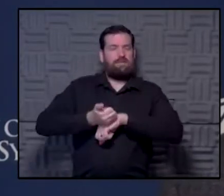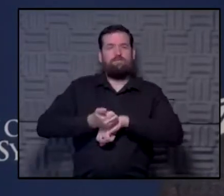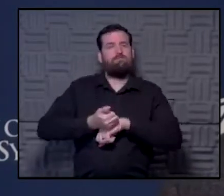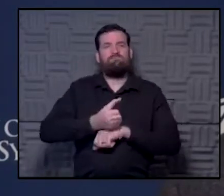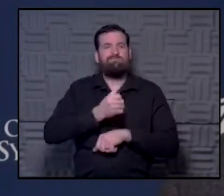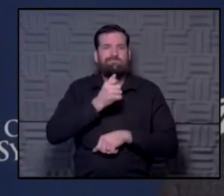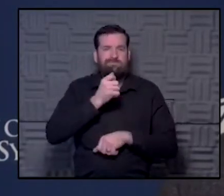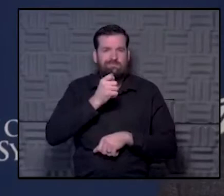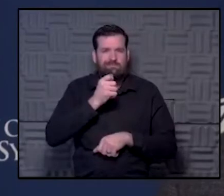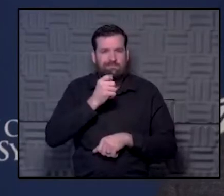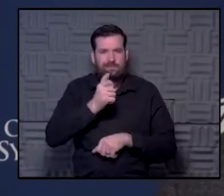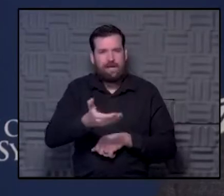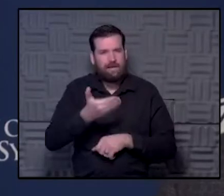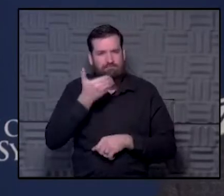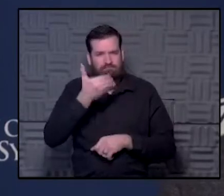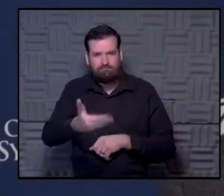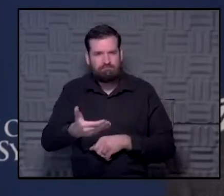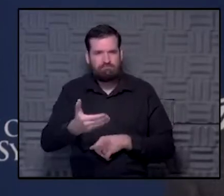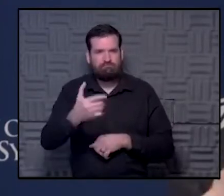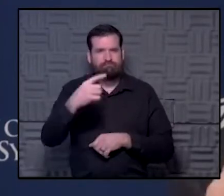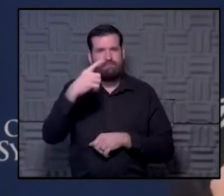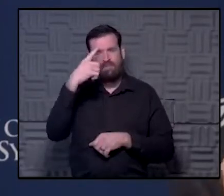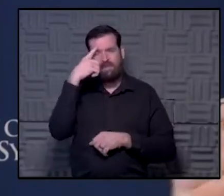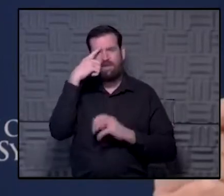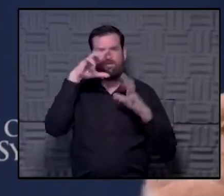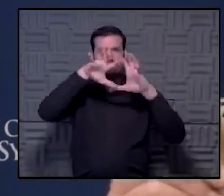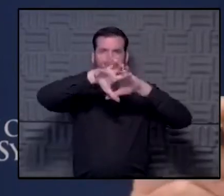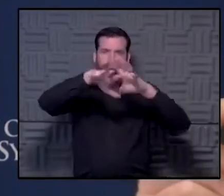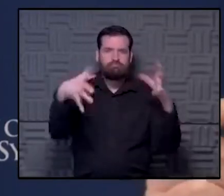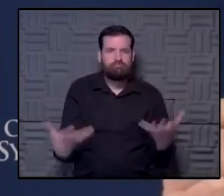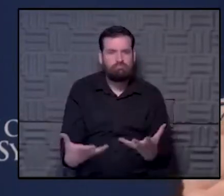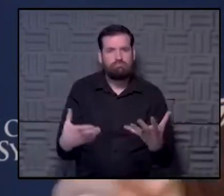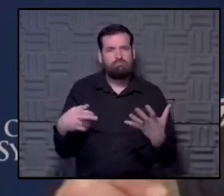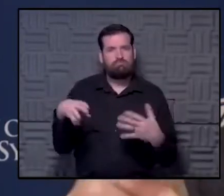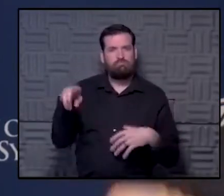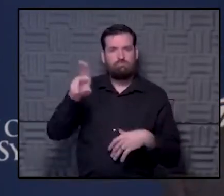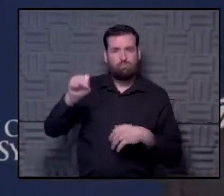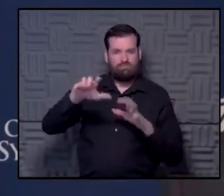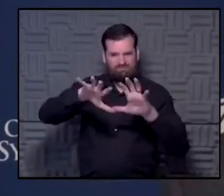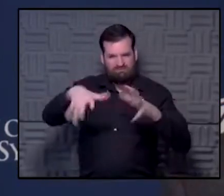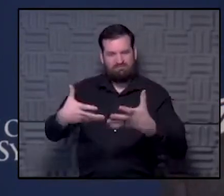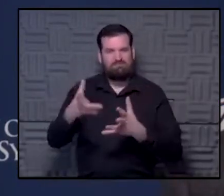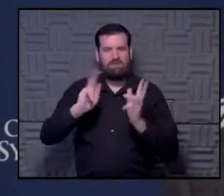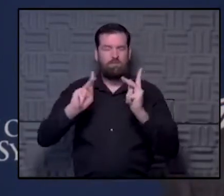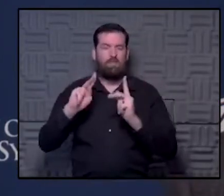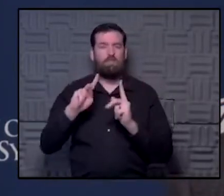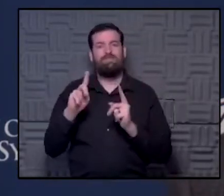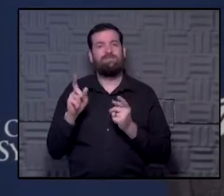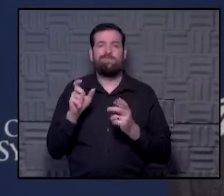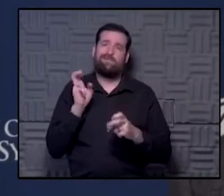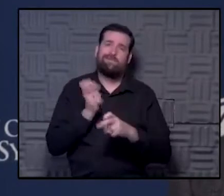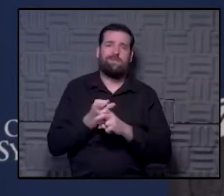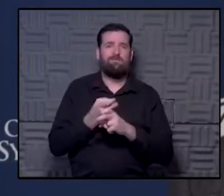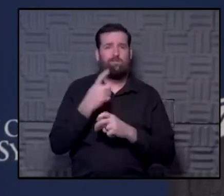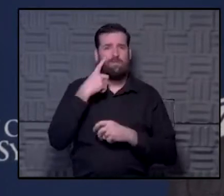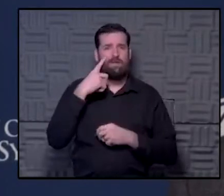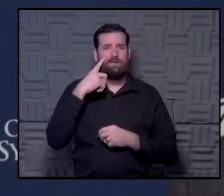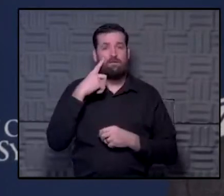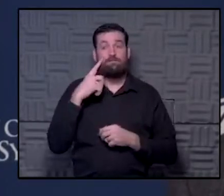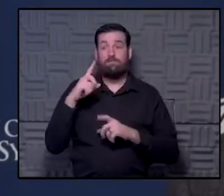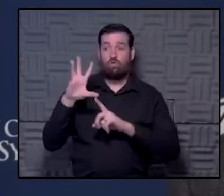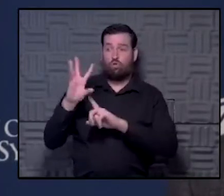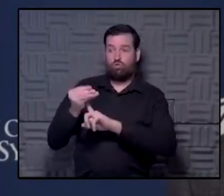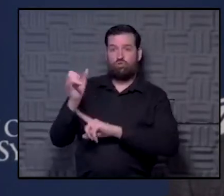collectivist cultural setting. I don't think our selector switch really goes there very easily. Cultures